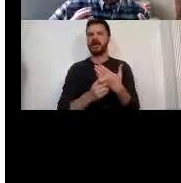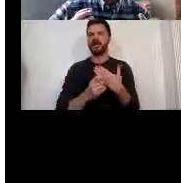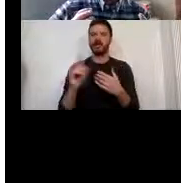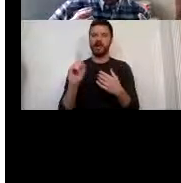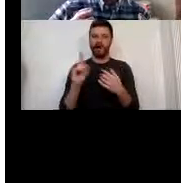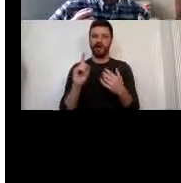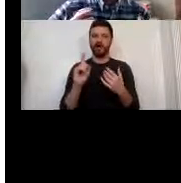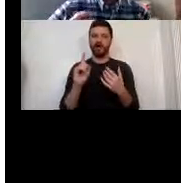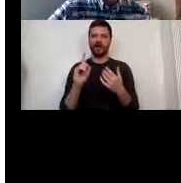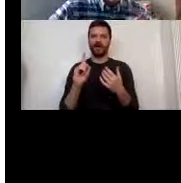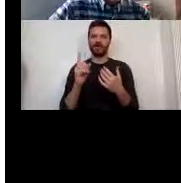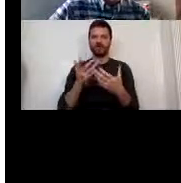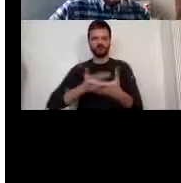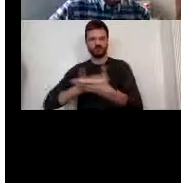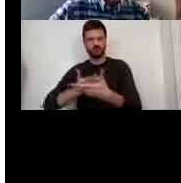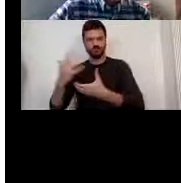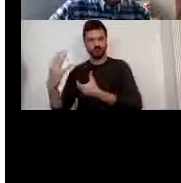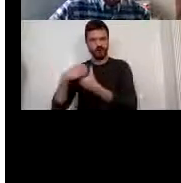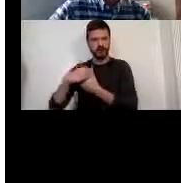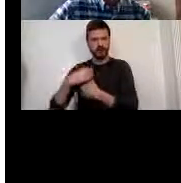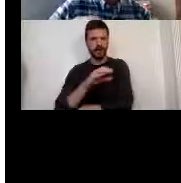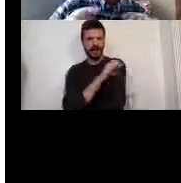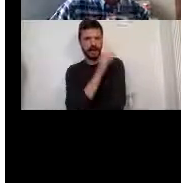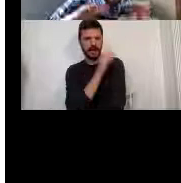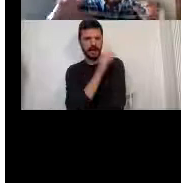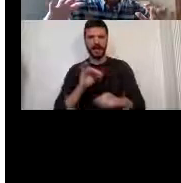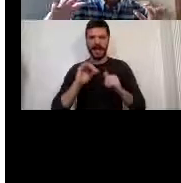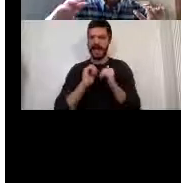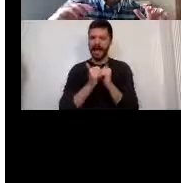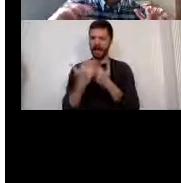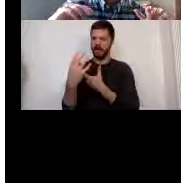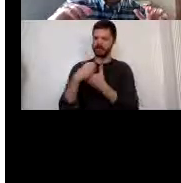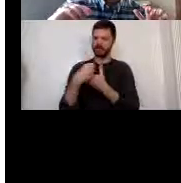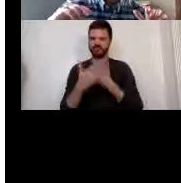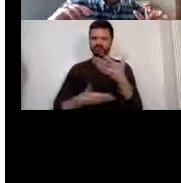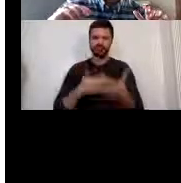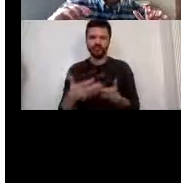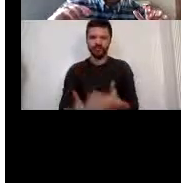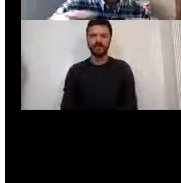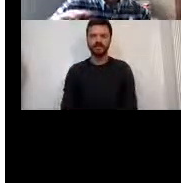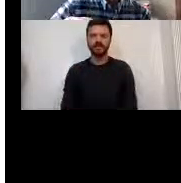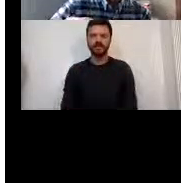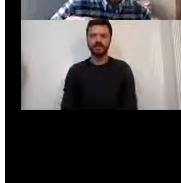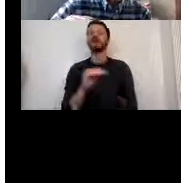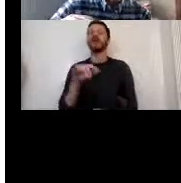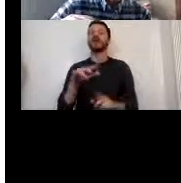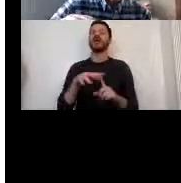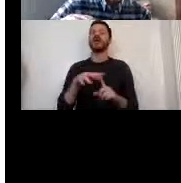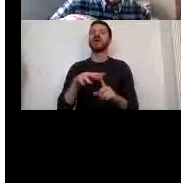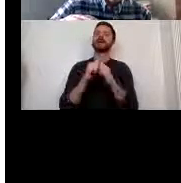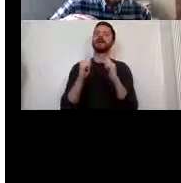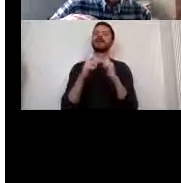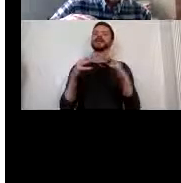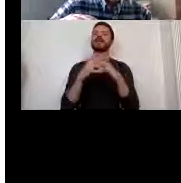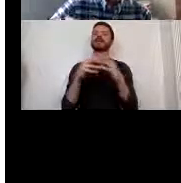engaging clinics and some of the interesting things that we learned in the context of an implementation project around making that